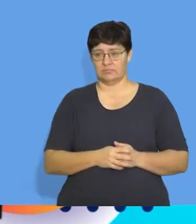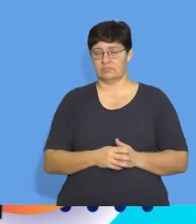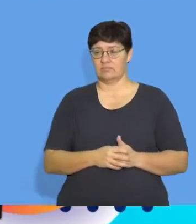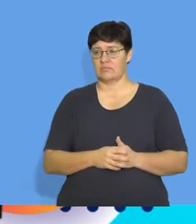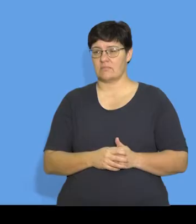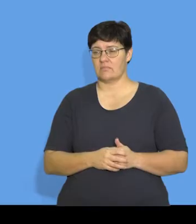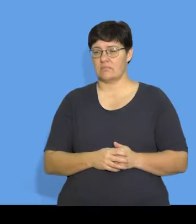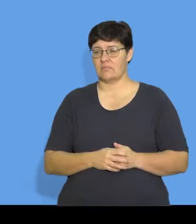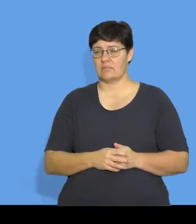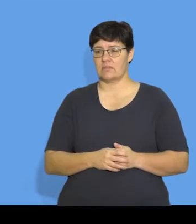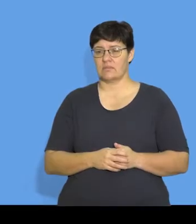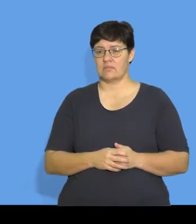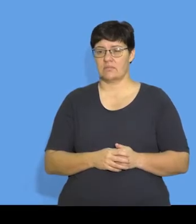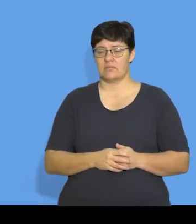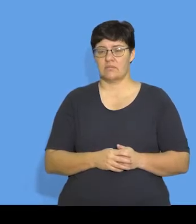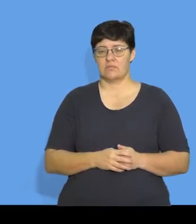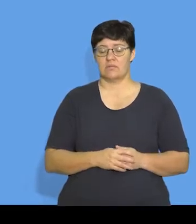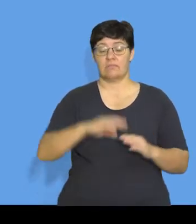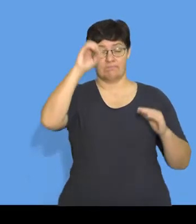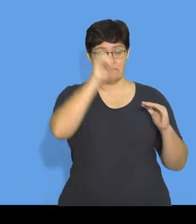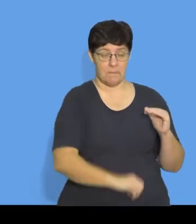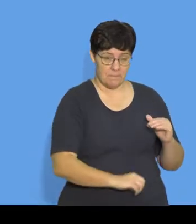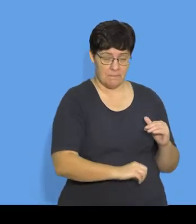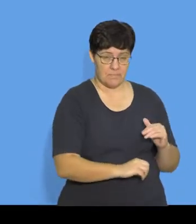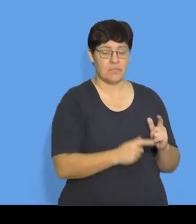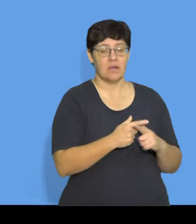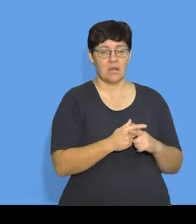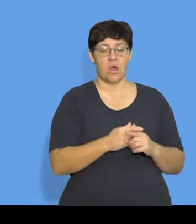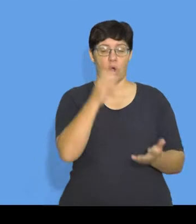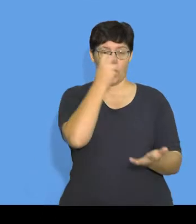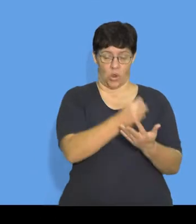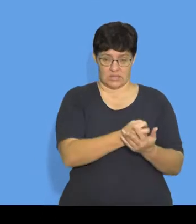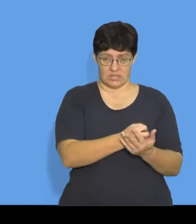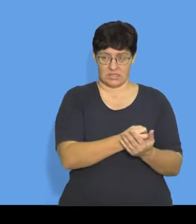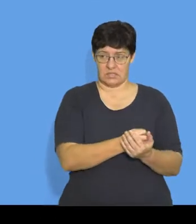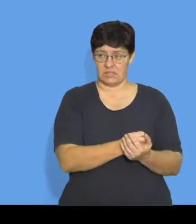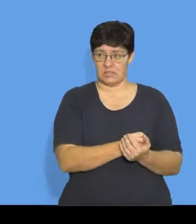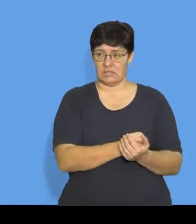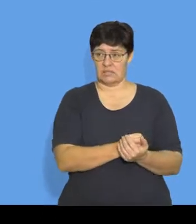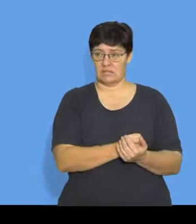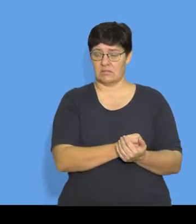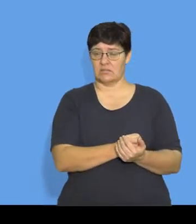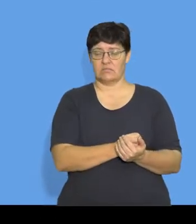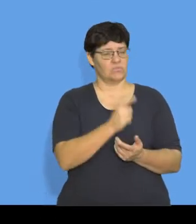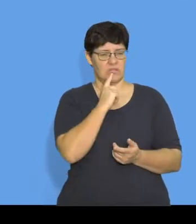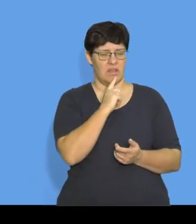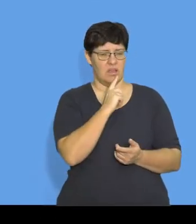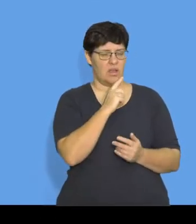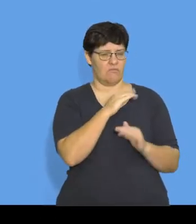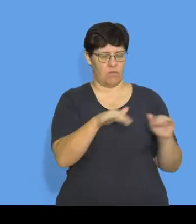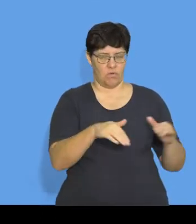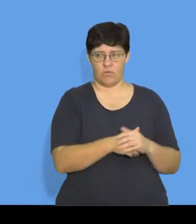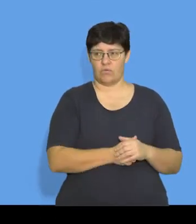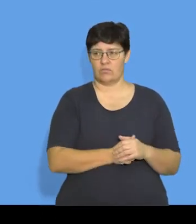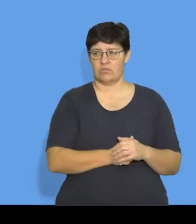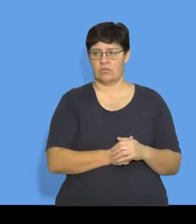reference. It hits the floor, and is in contact with the floor. That should say floor,